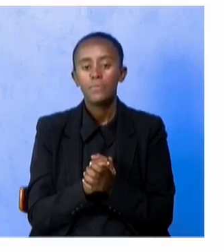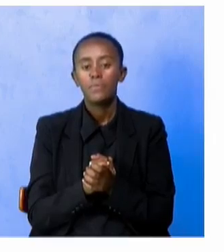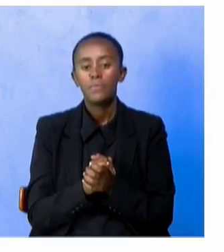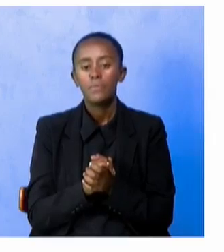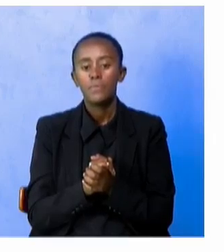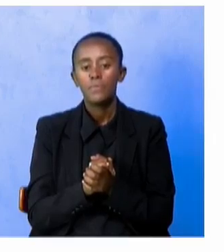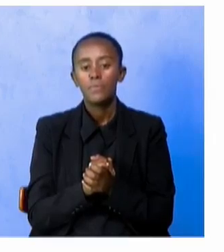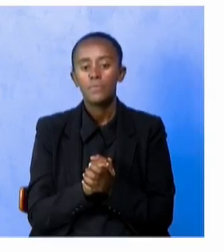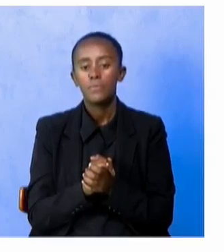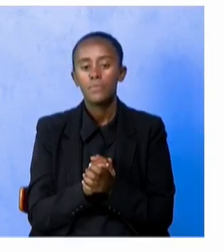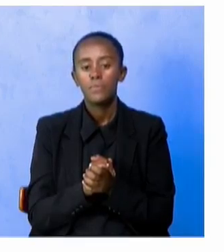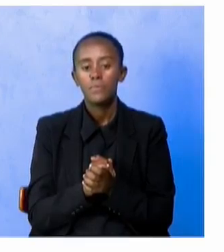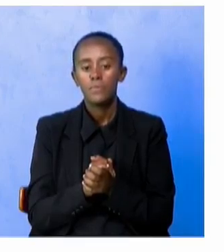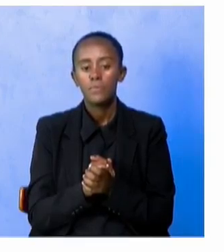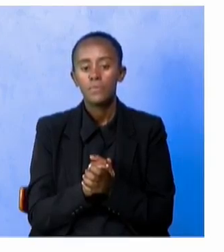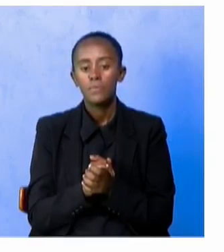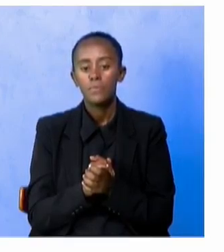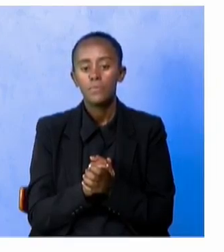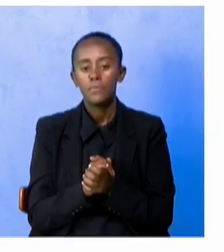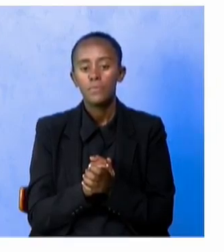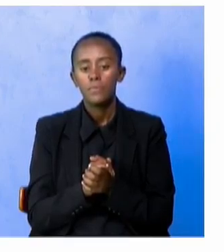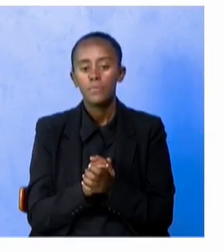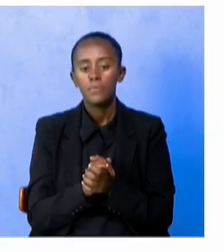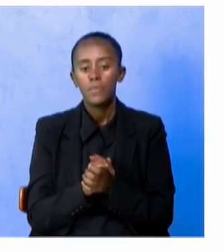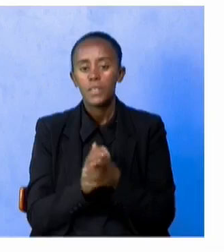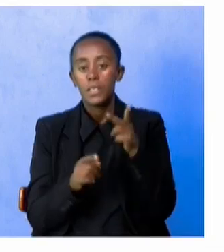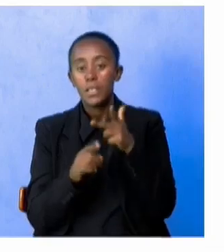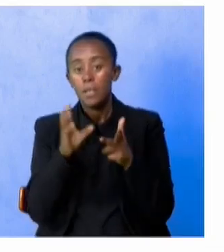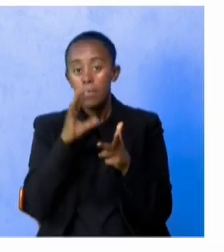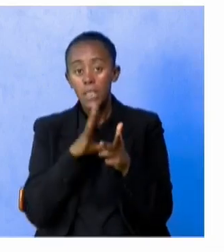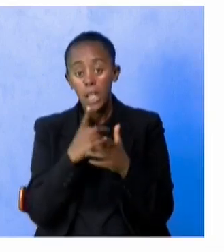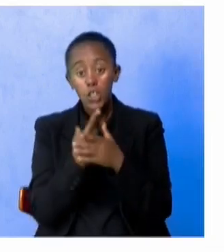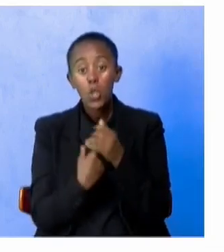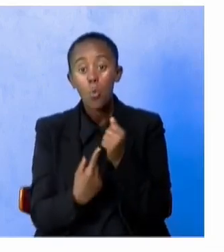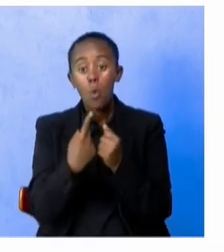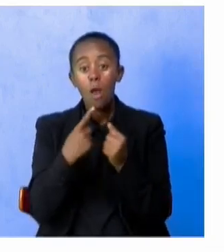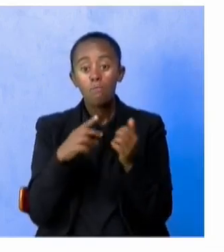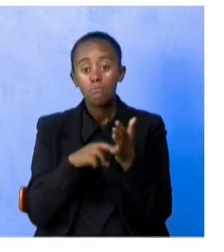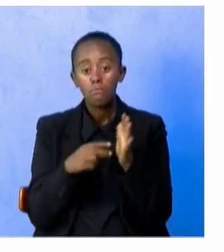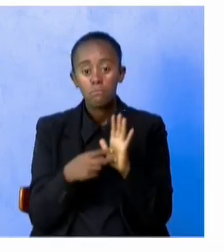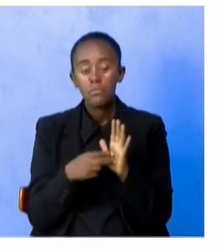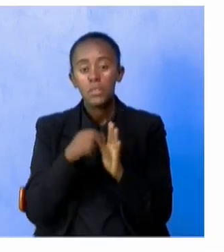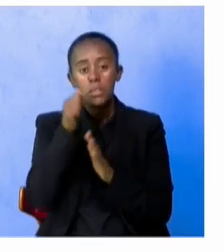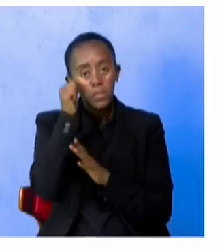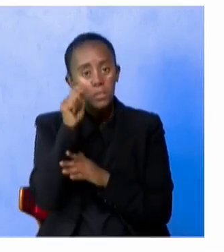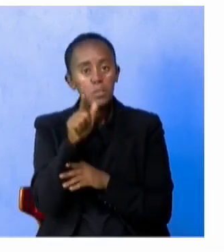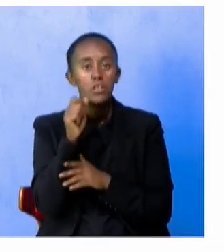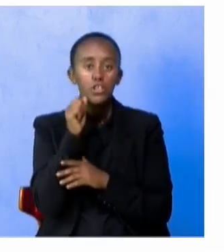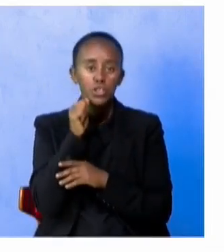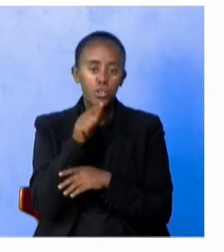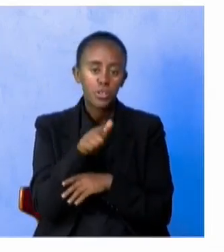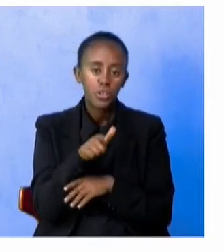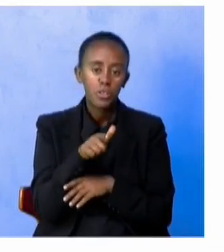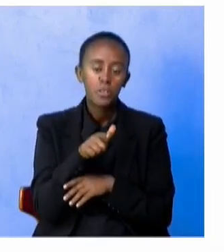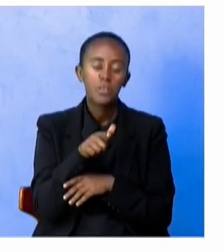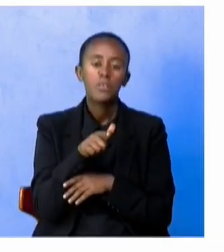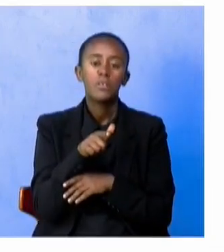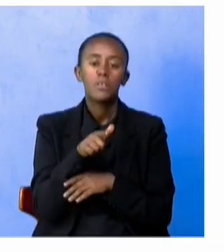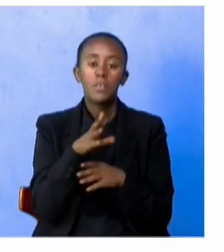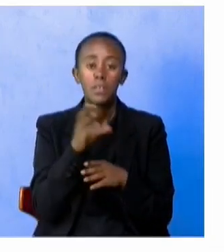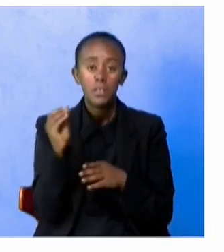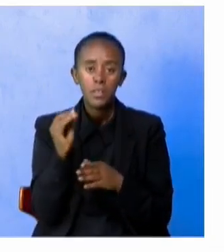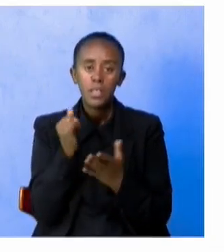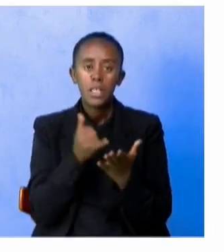The third person singular is what? He, she, and it. If that is the case,